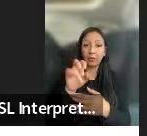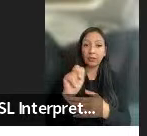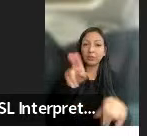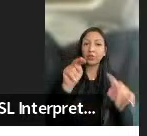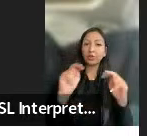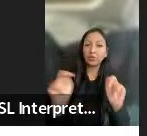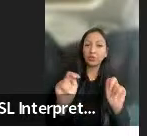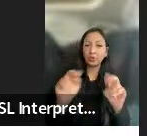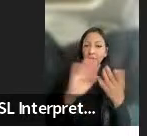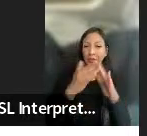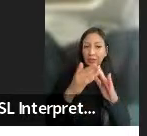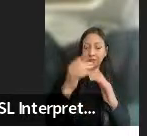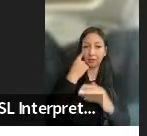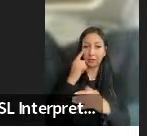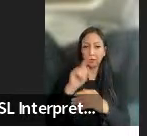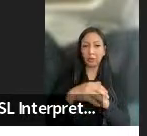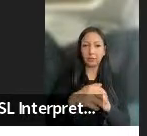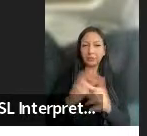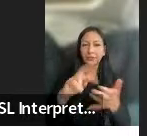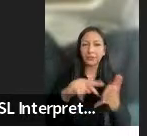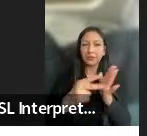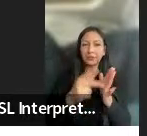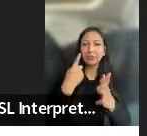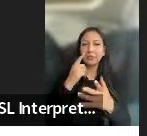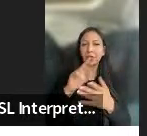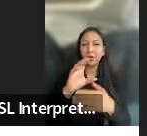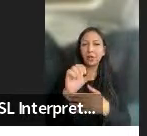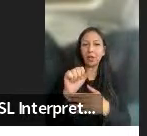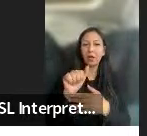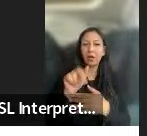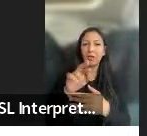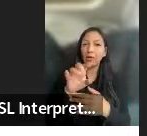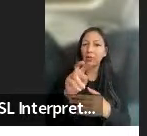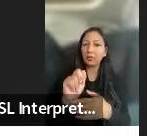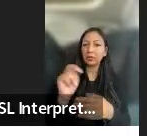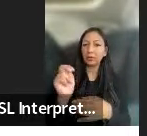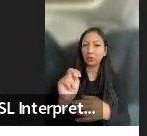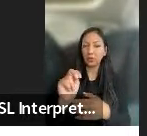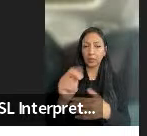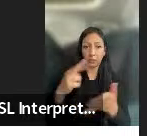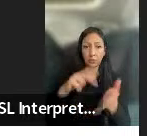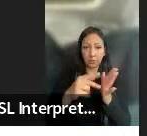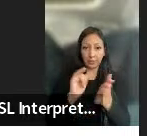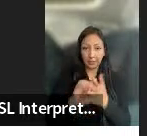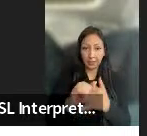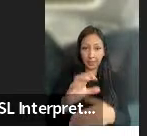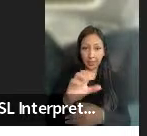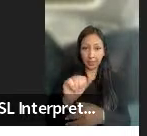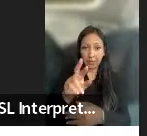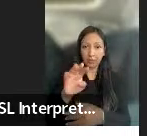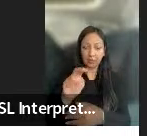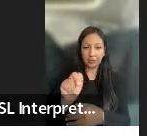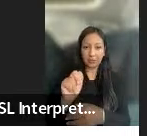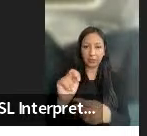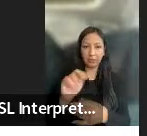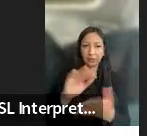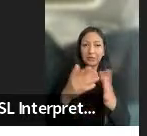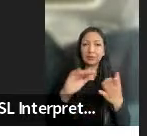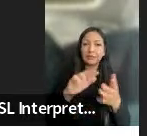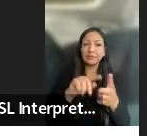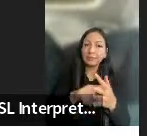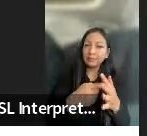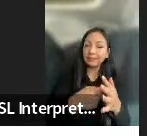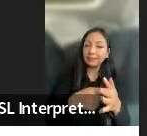for carbon neutrality? What does that actually mean? A carbon neutral city is a city where we've first and